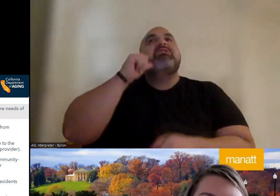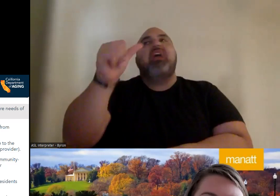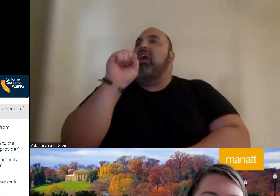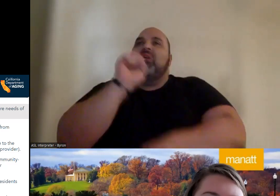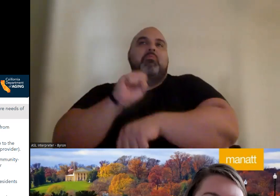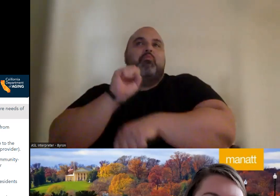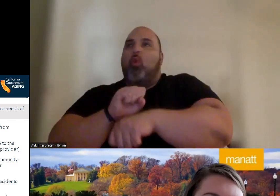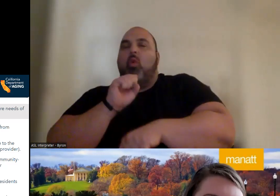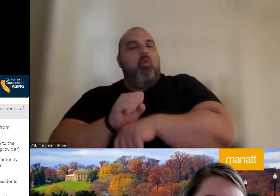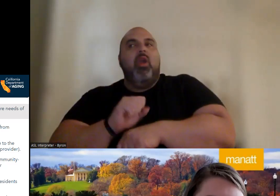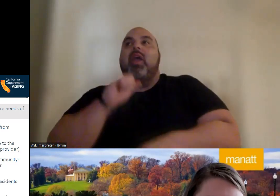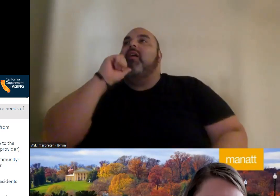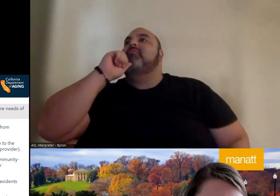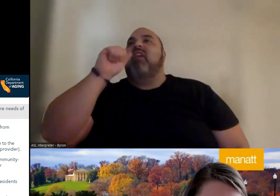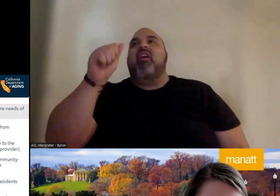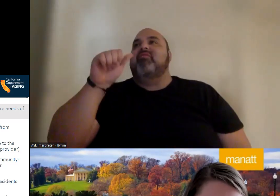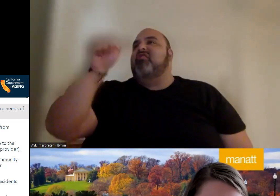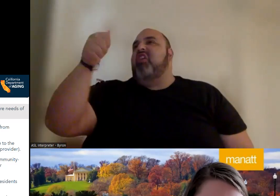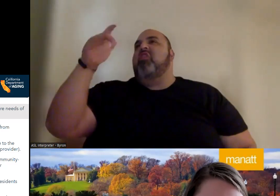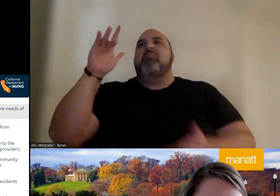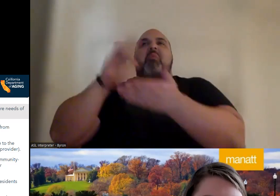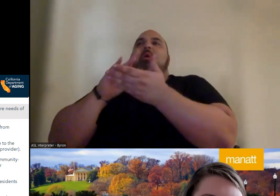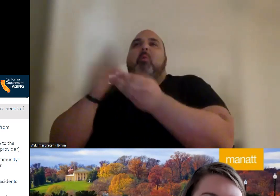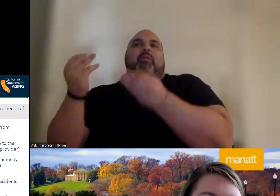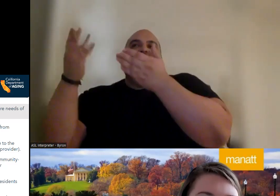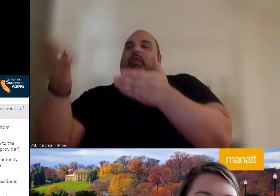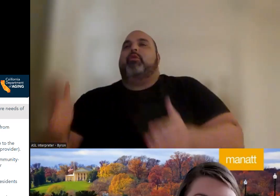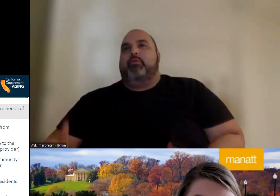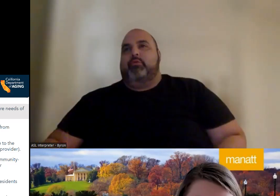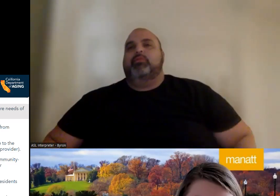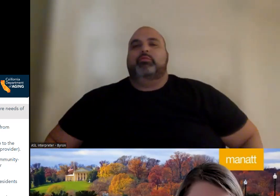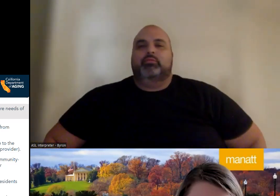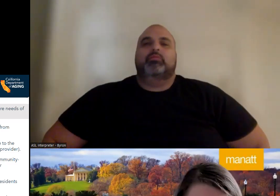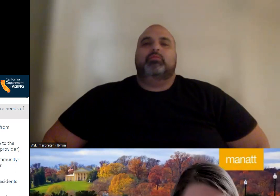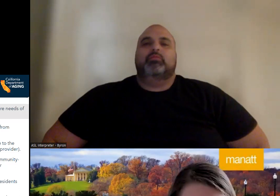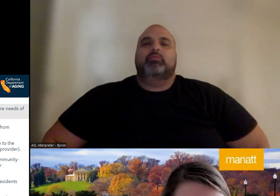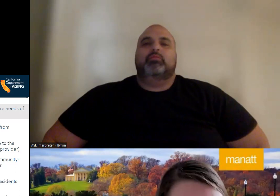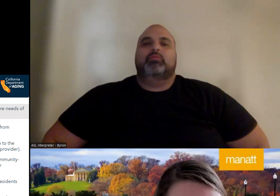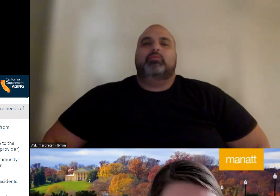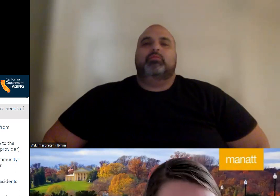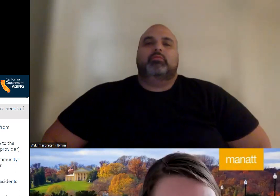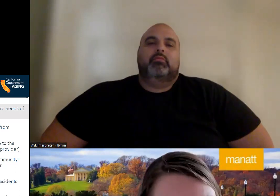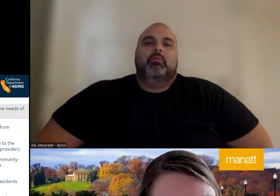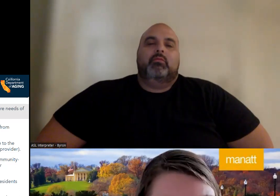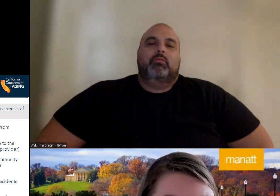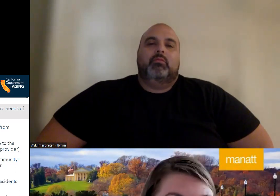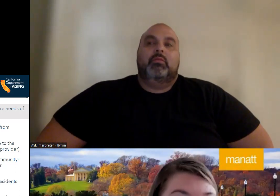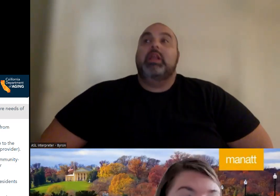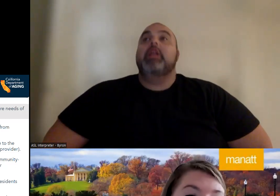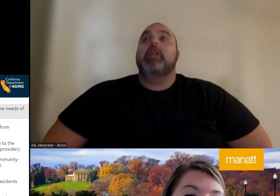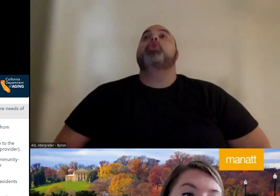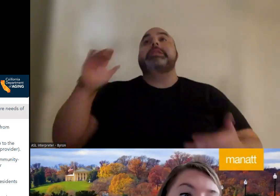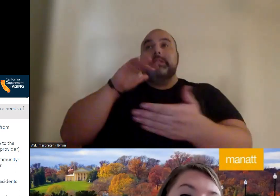care facility, or another health or service provider. What the study found is that the prevalence of